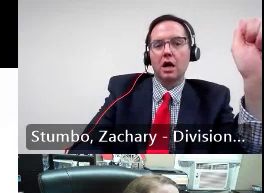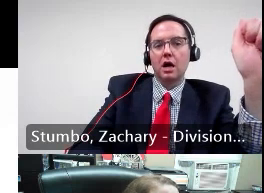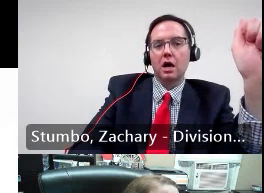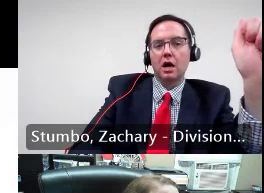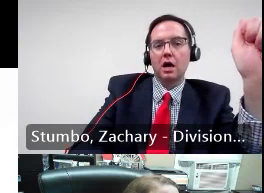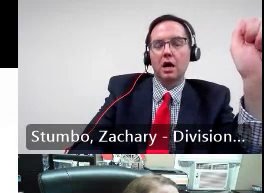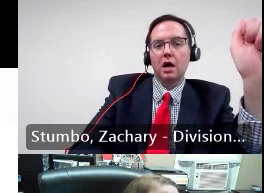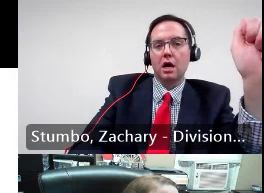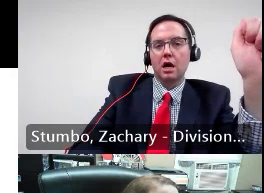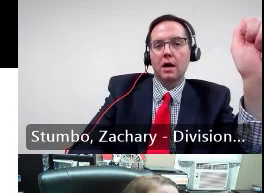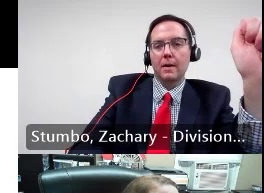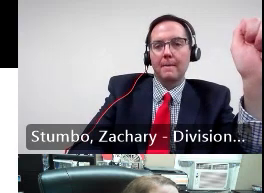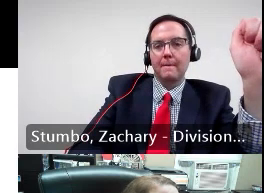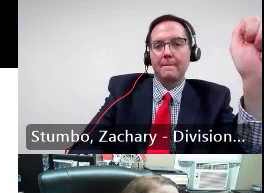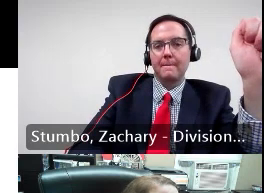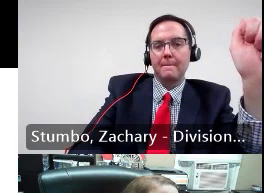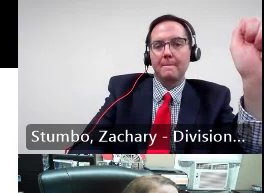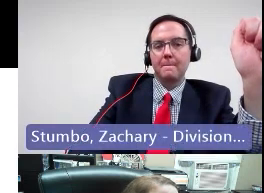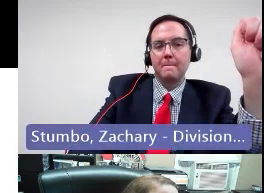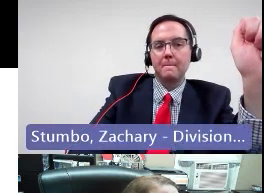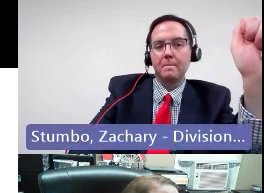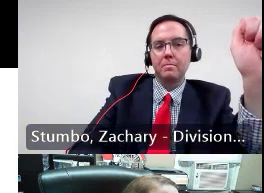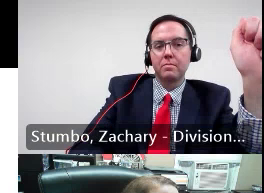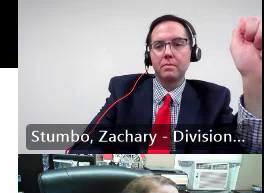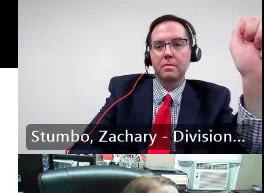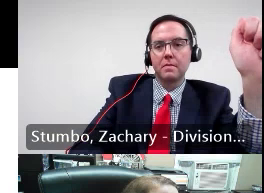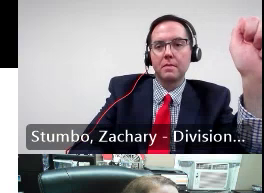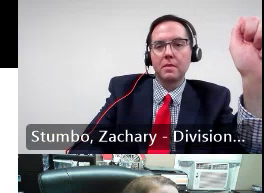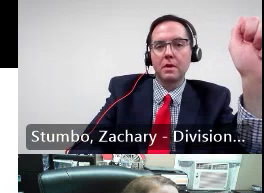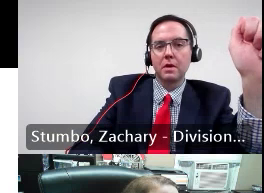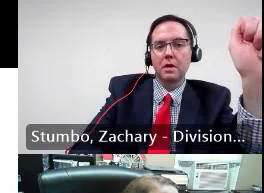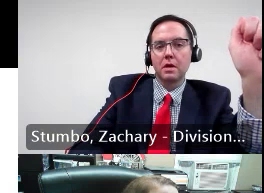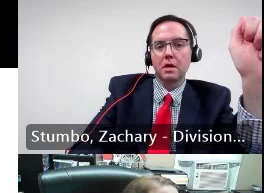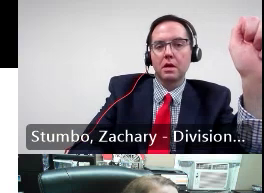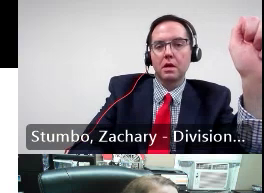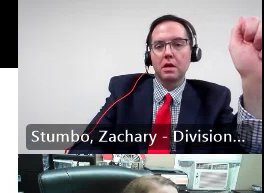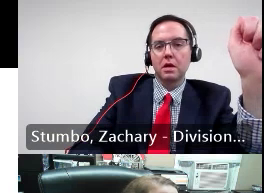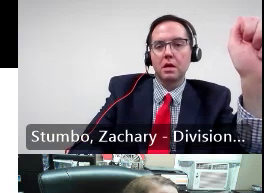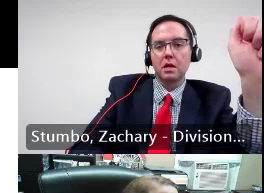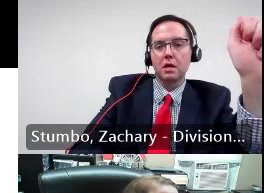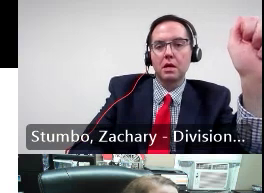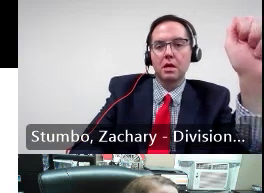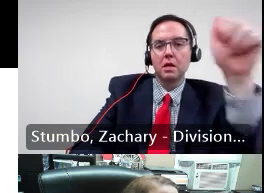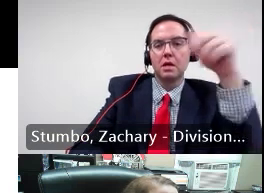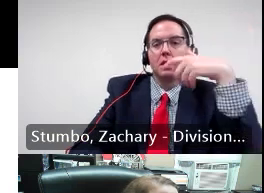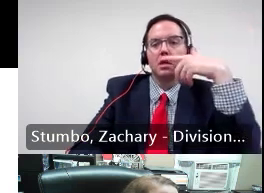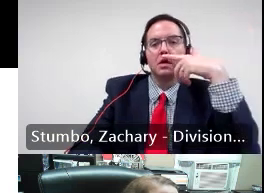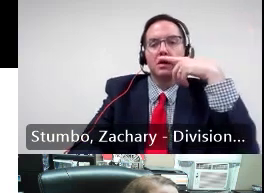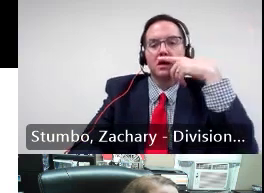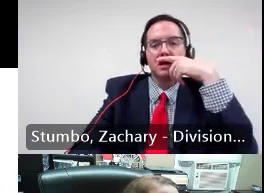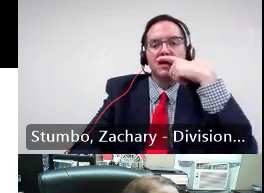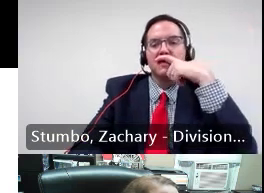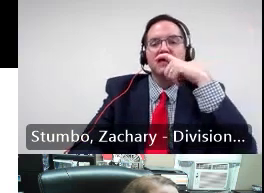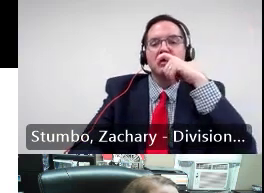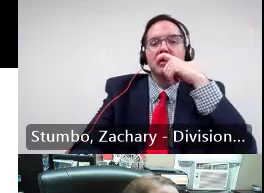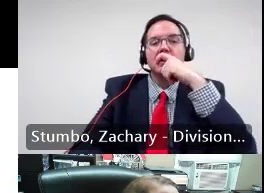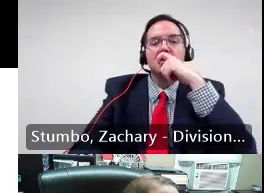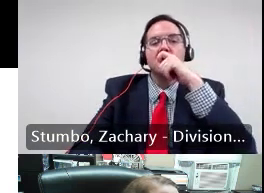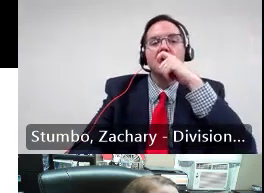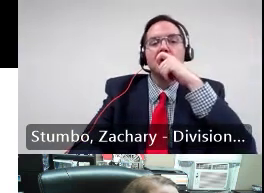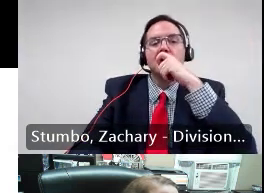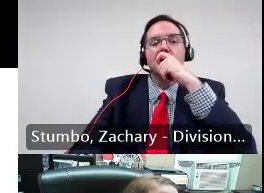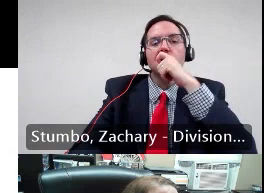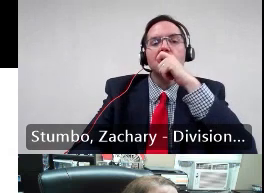that we have. So this is a great question. Thank you so much for putting this in the chat. So the funds have to